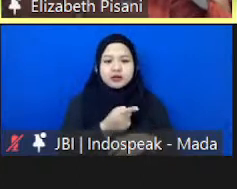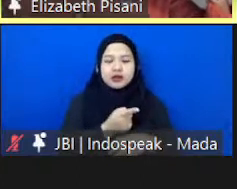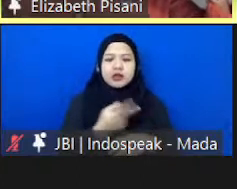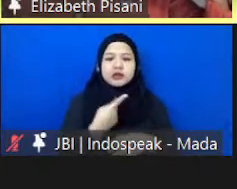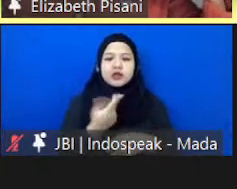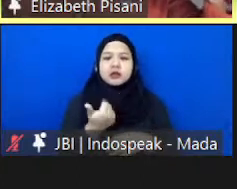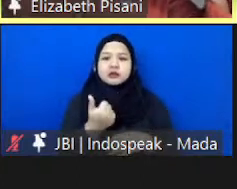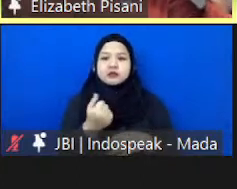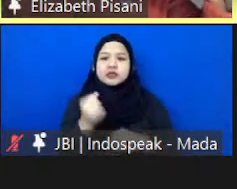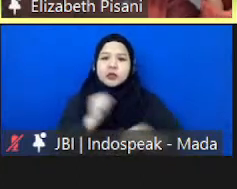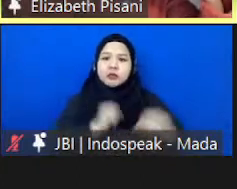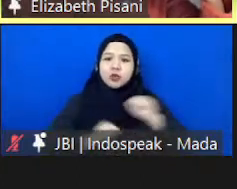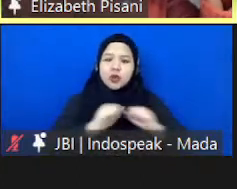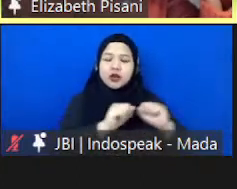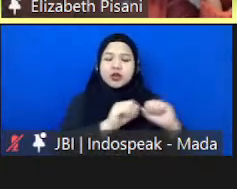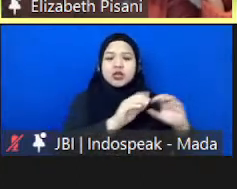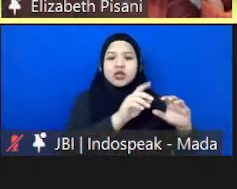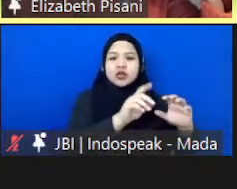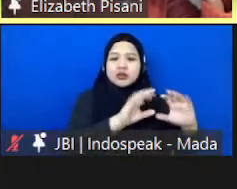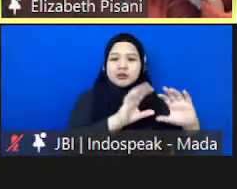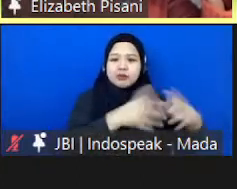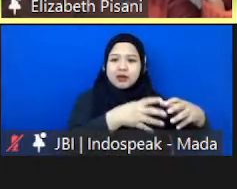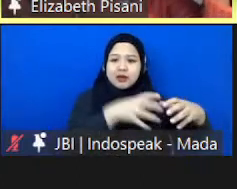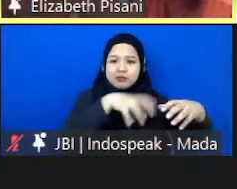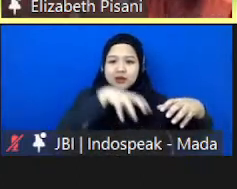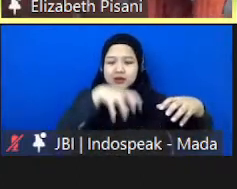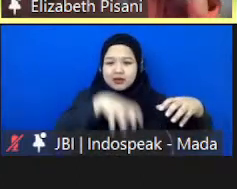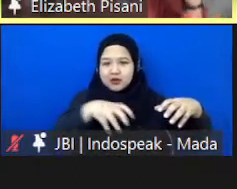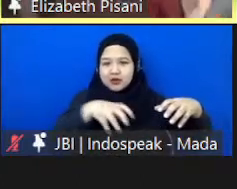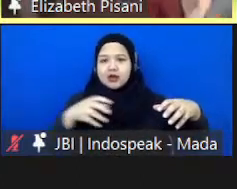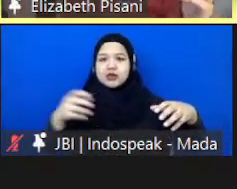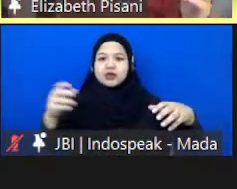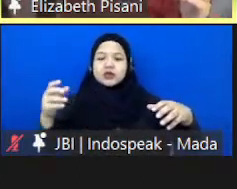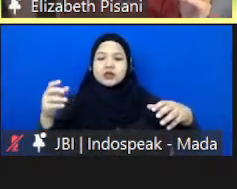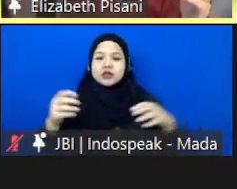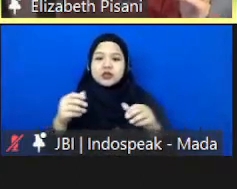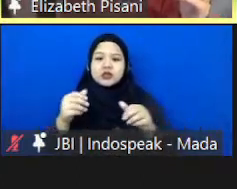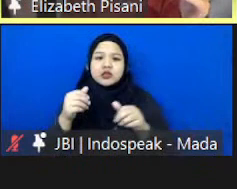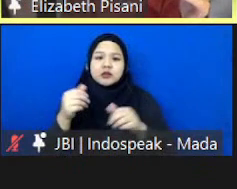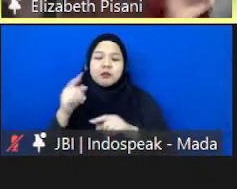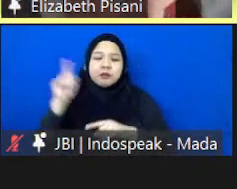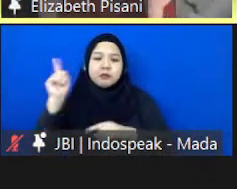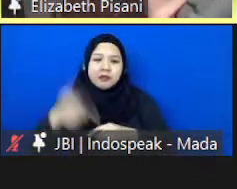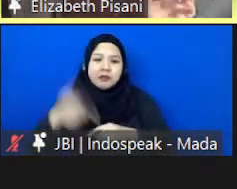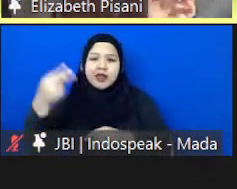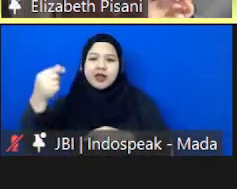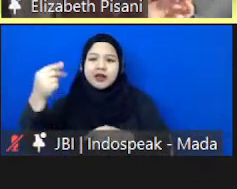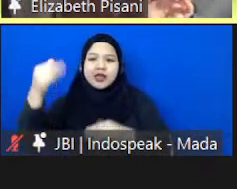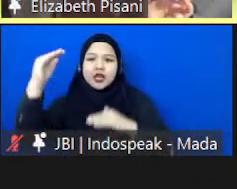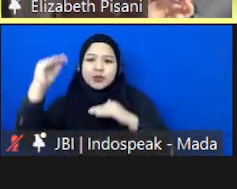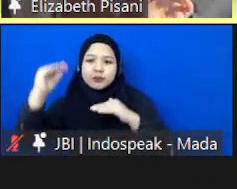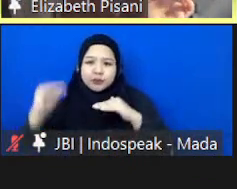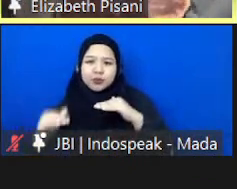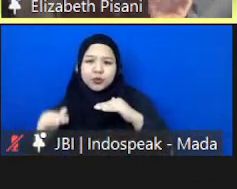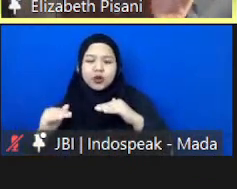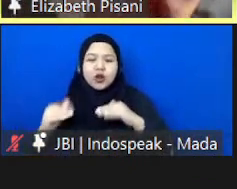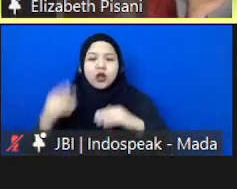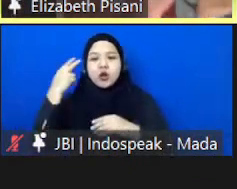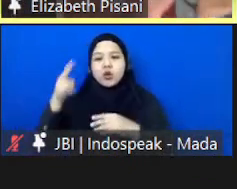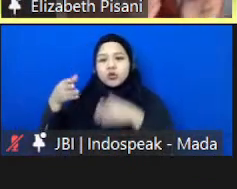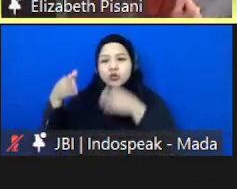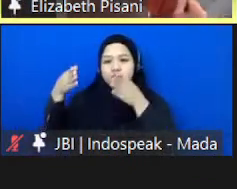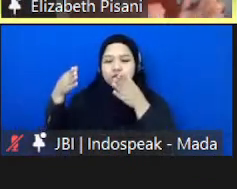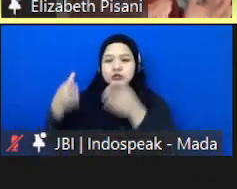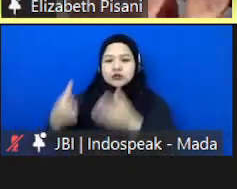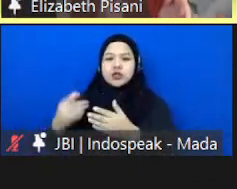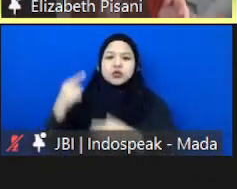containing procurement, which Indonesia has done very successfully. And that lowers medicine prices. in the public sector. But